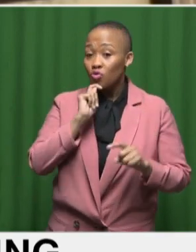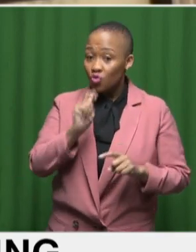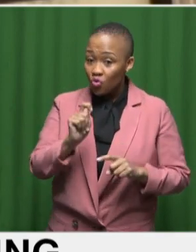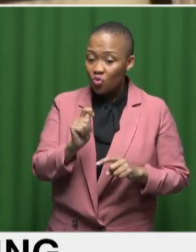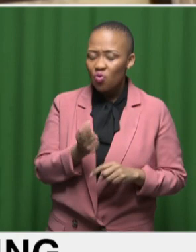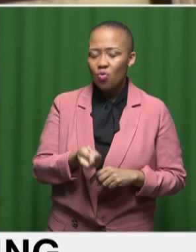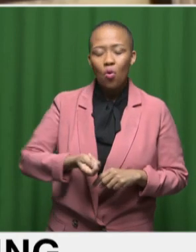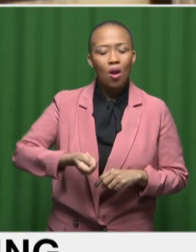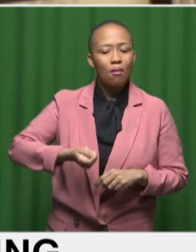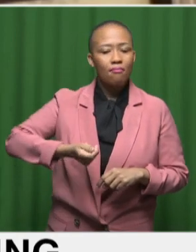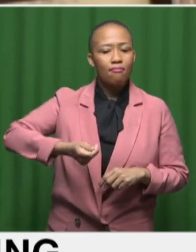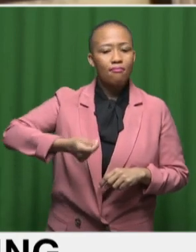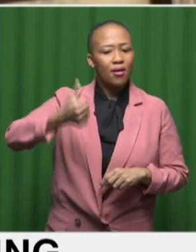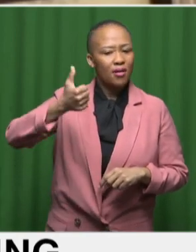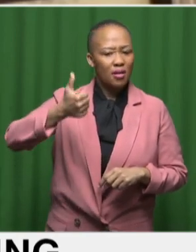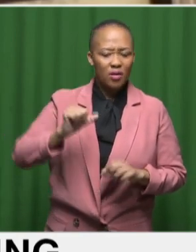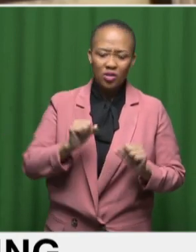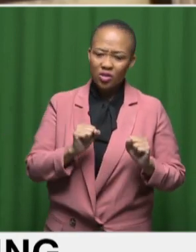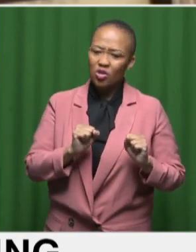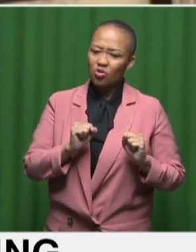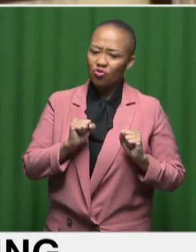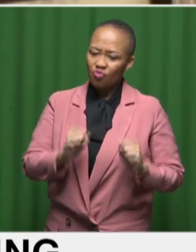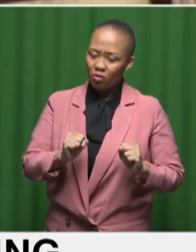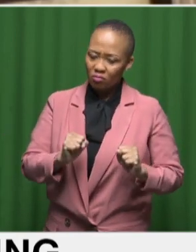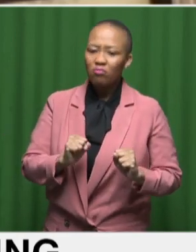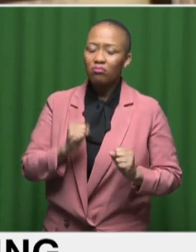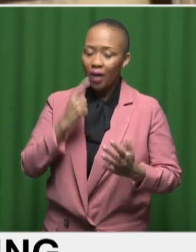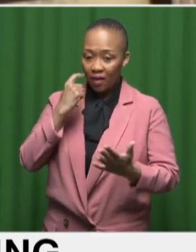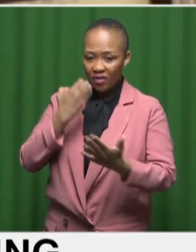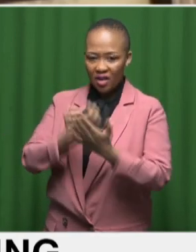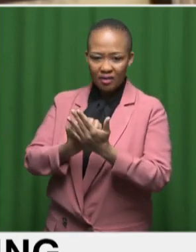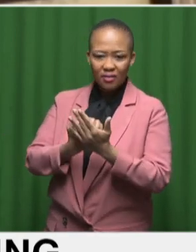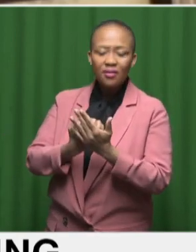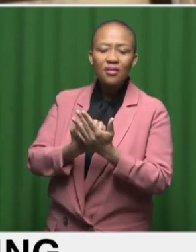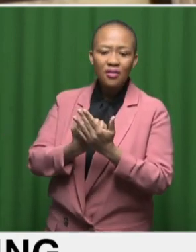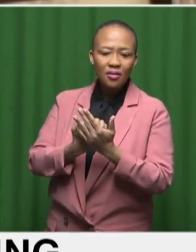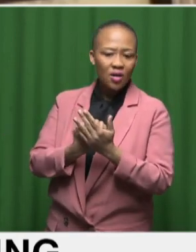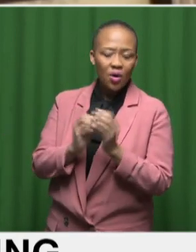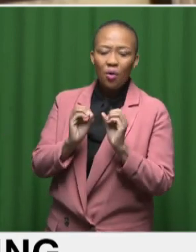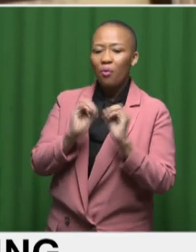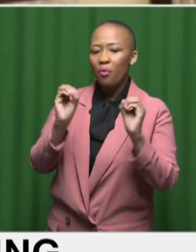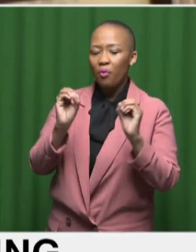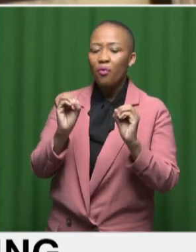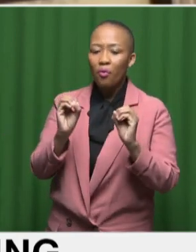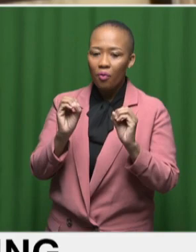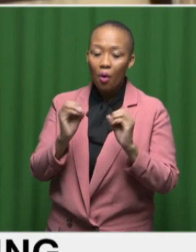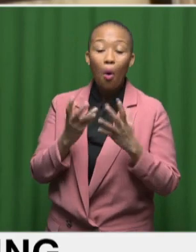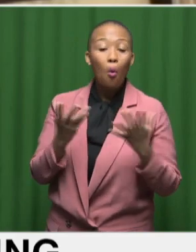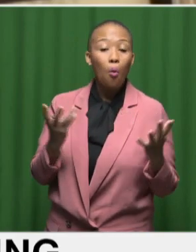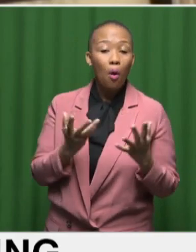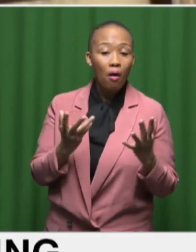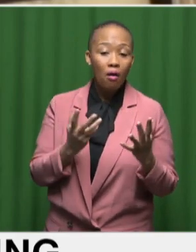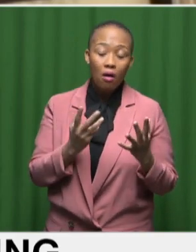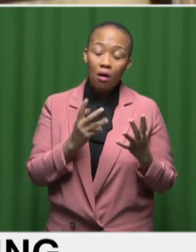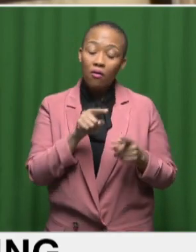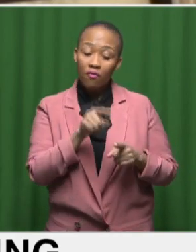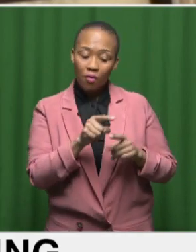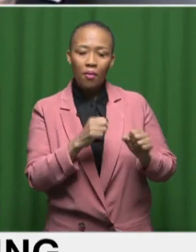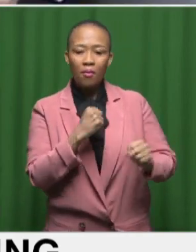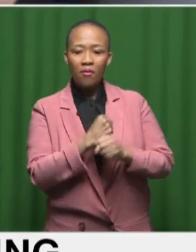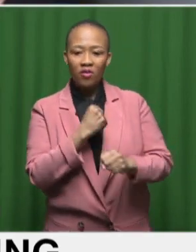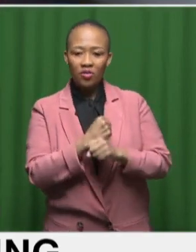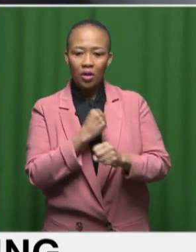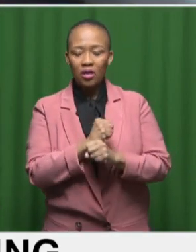very little concrete evidence of the benefits of that in the manufacturing figures that we see right